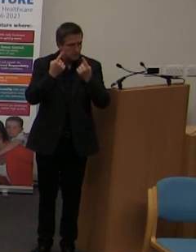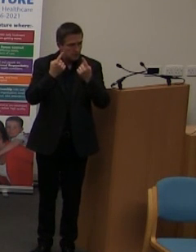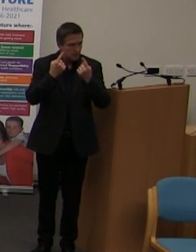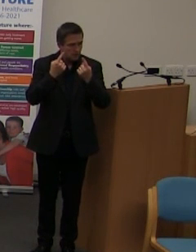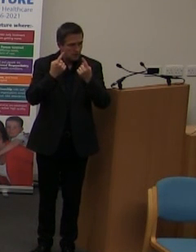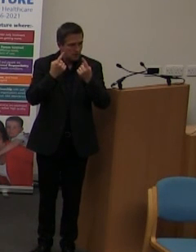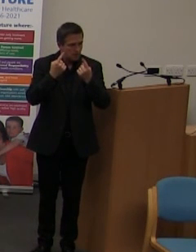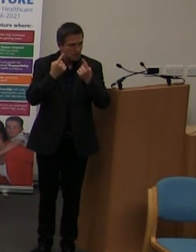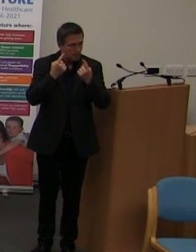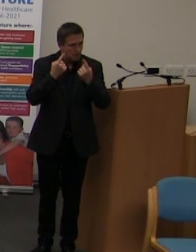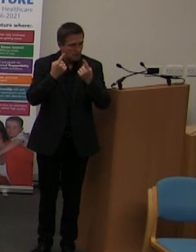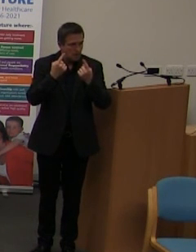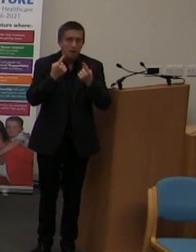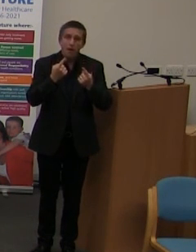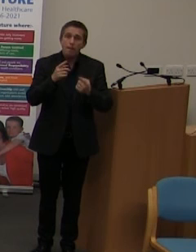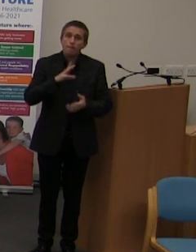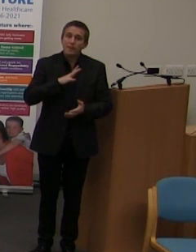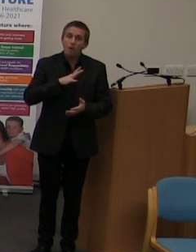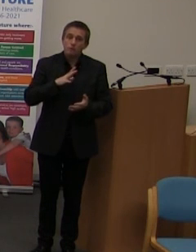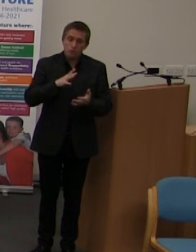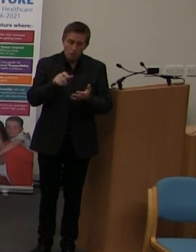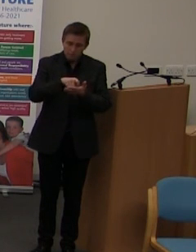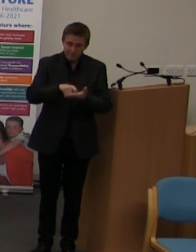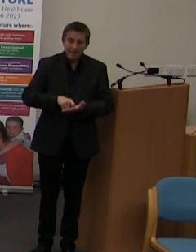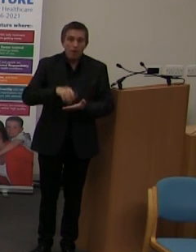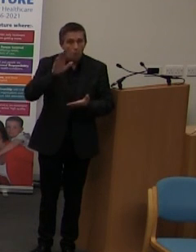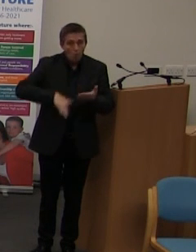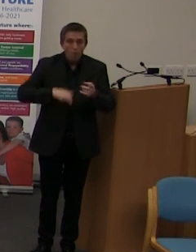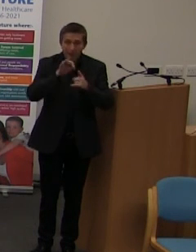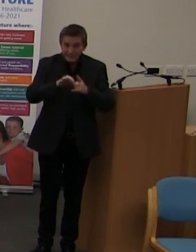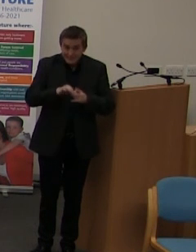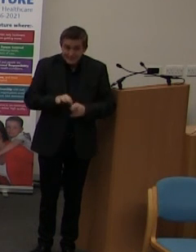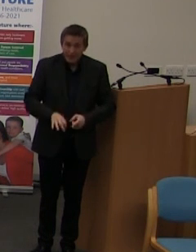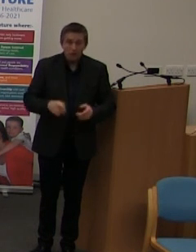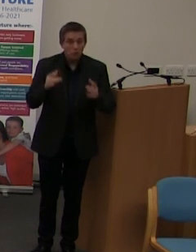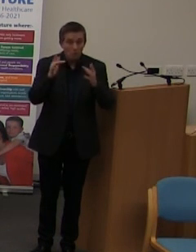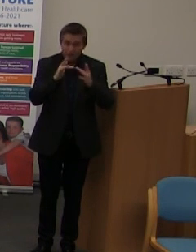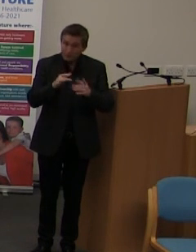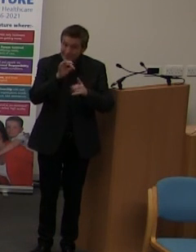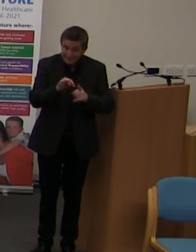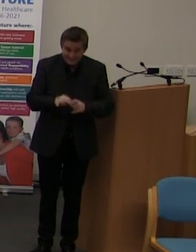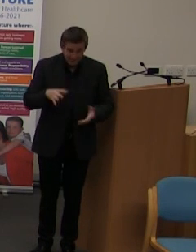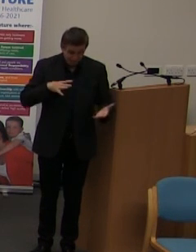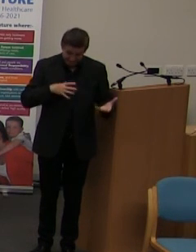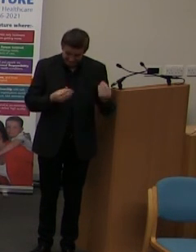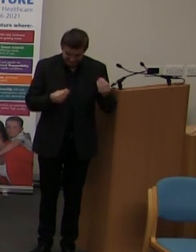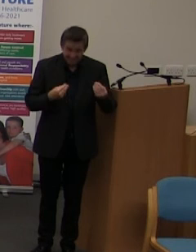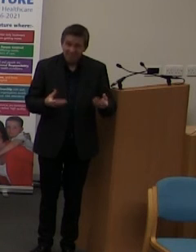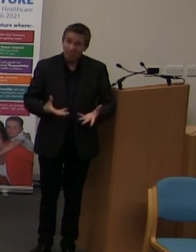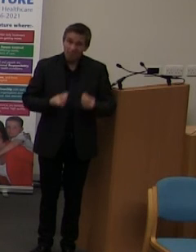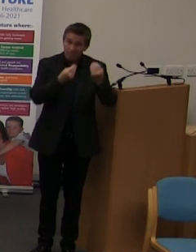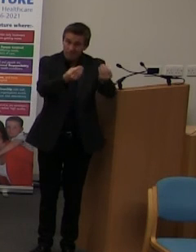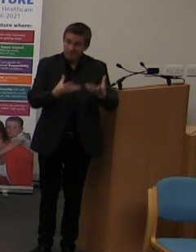details already written out and all the contacts and things, that